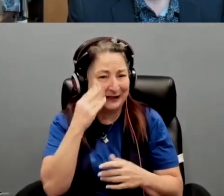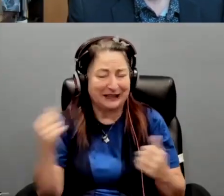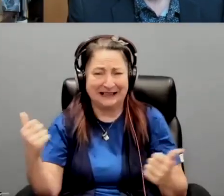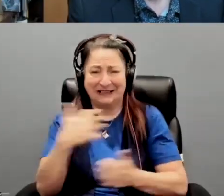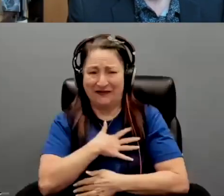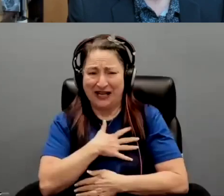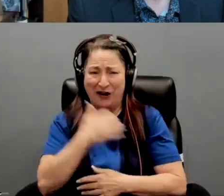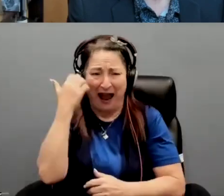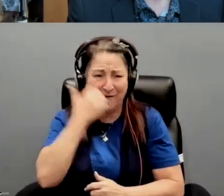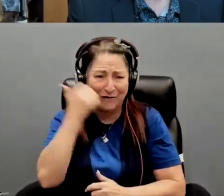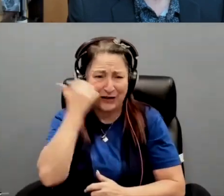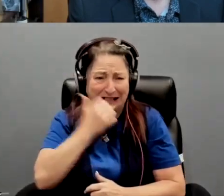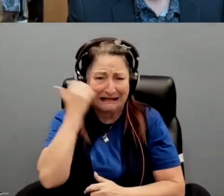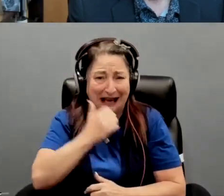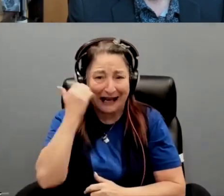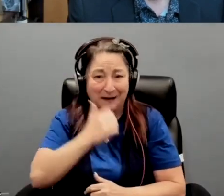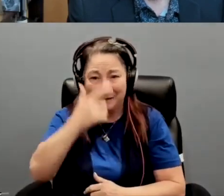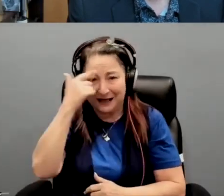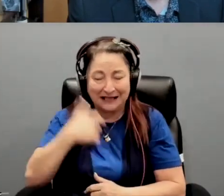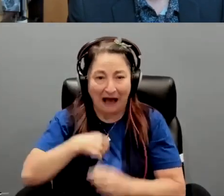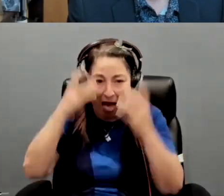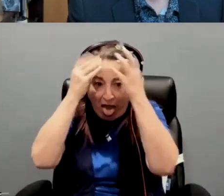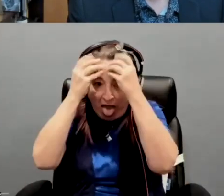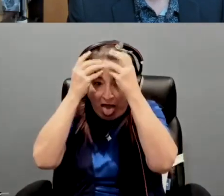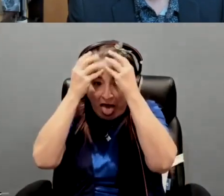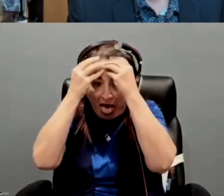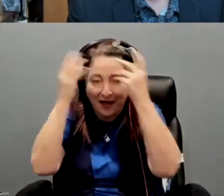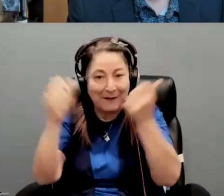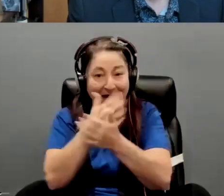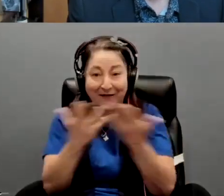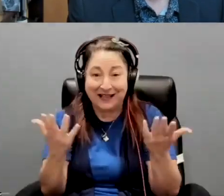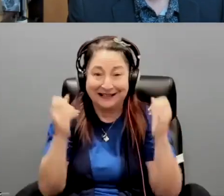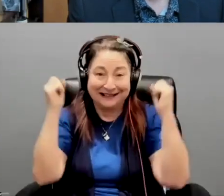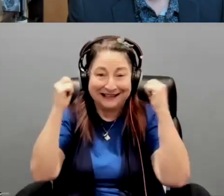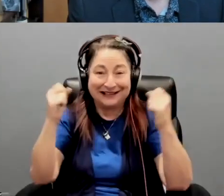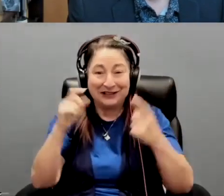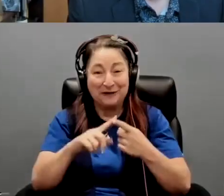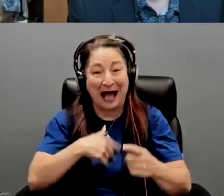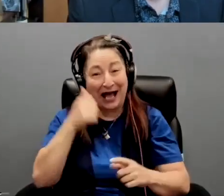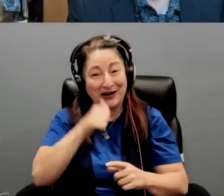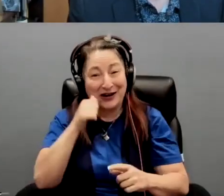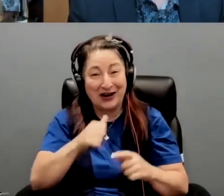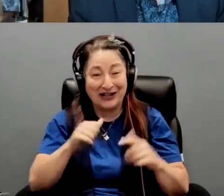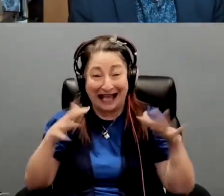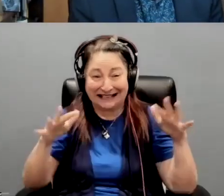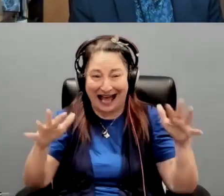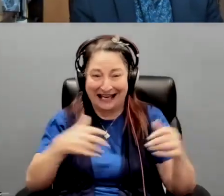because I am in my head a lot about everything. Shout out to my girl Anxiety, love her so bad.